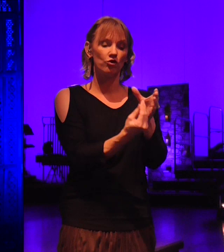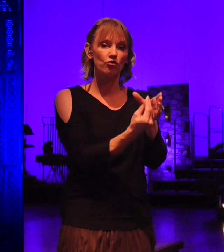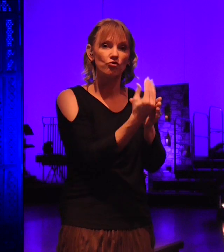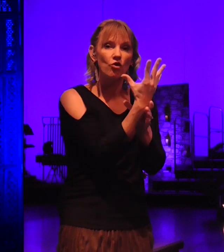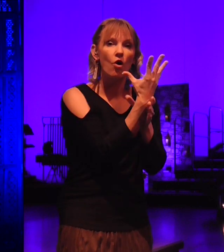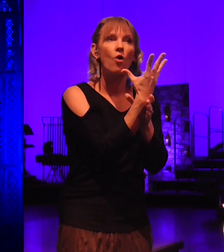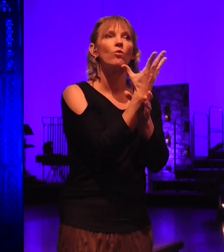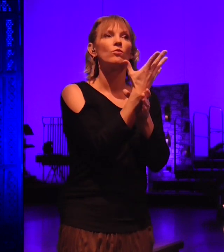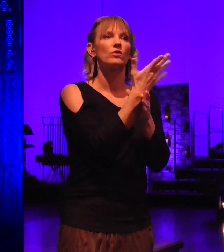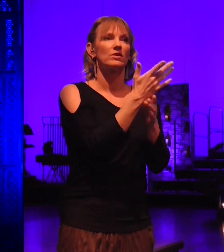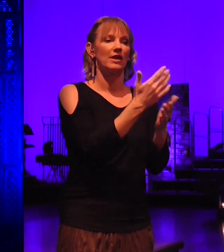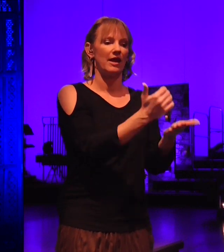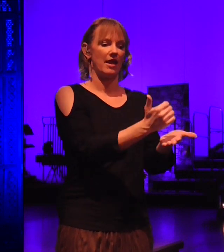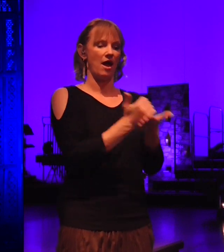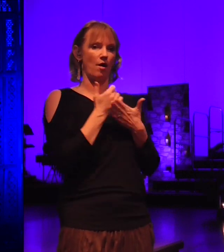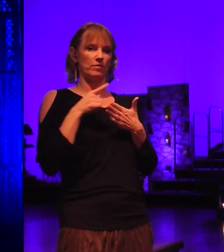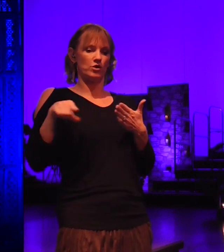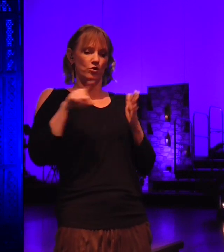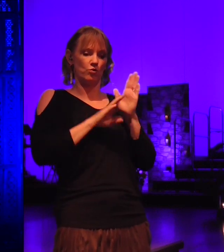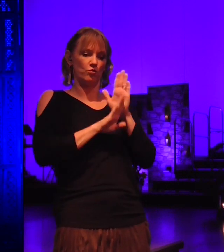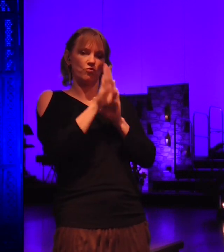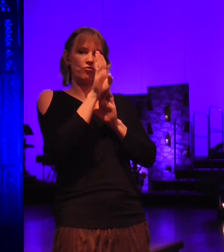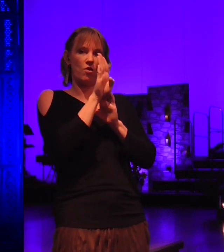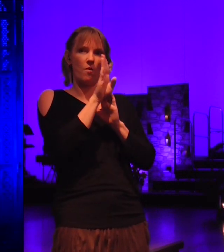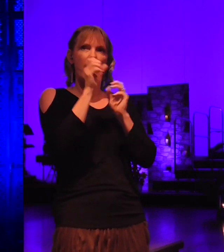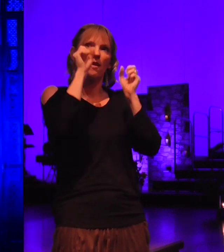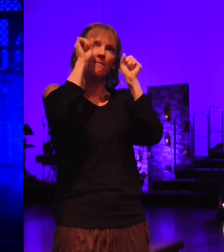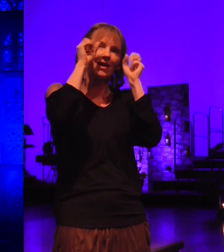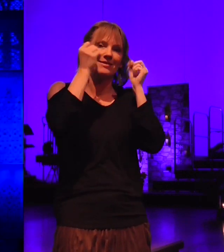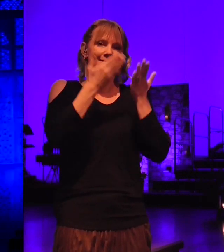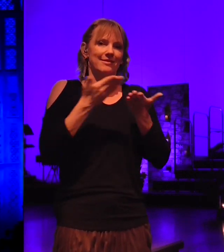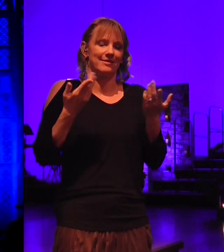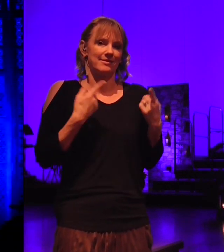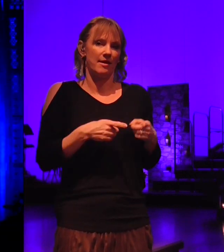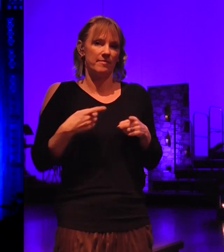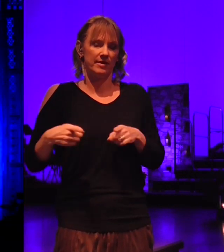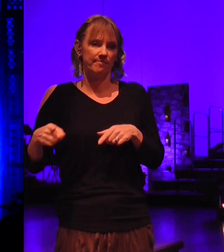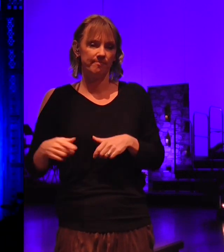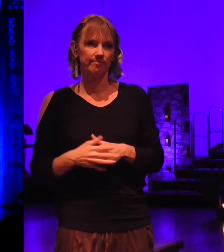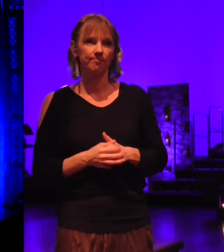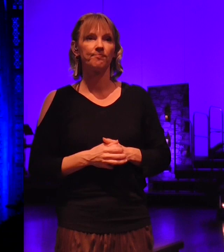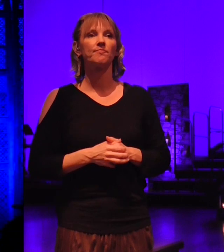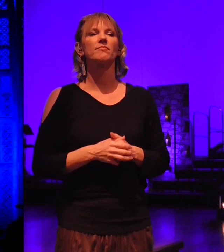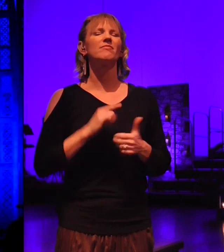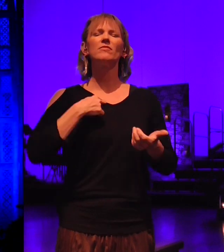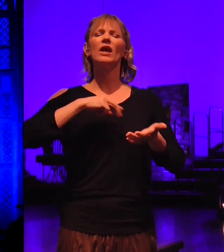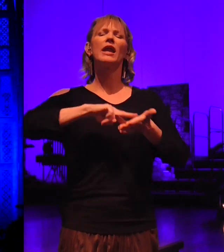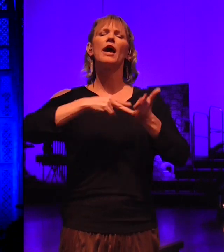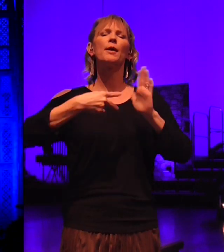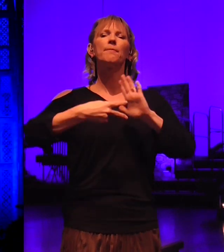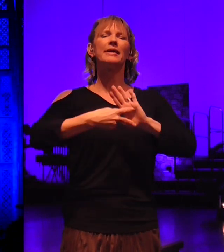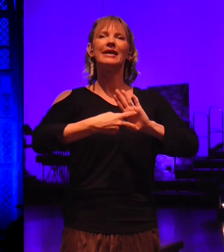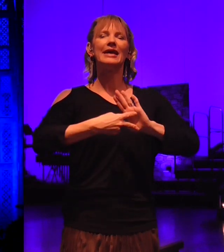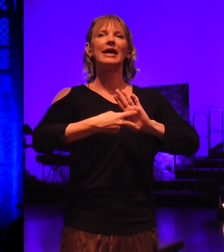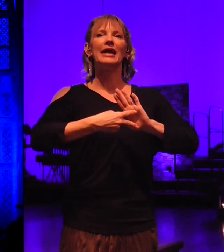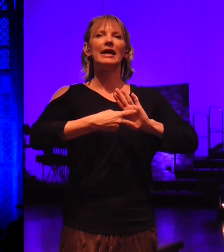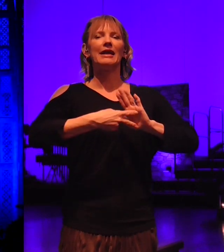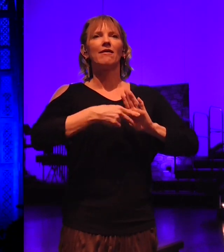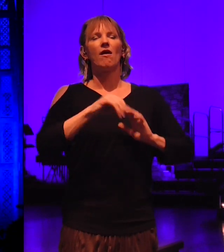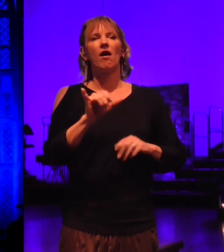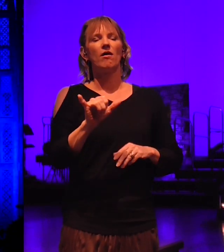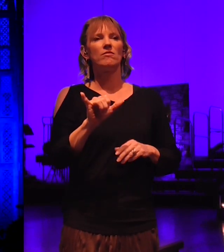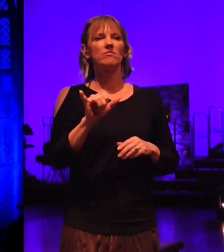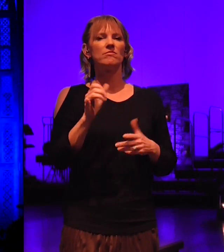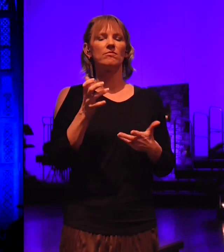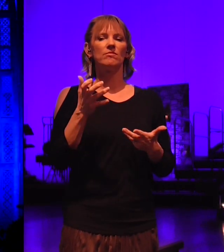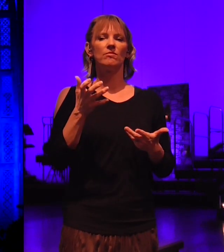you, and magnificent things take place. What I mean to say that by that as well is as you're using